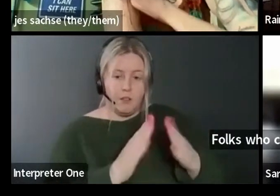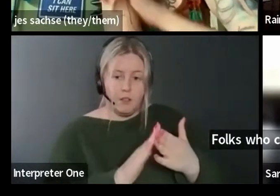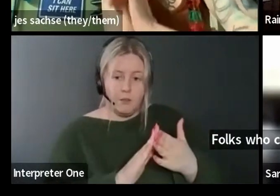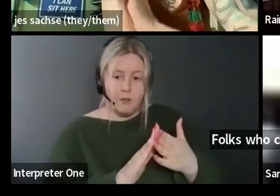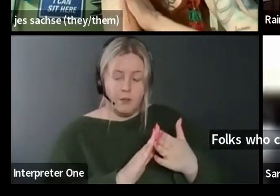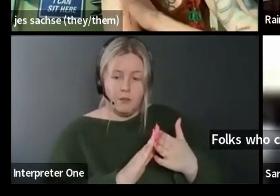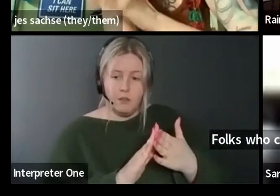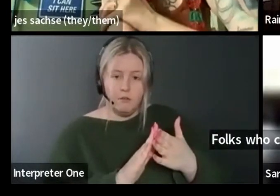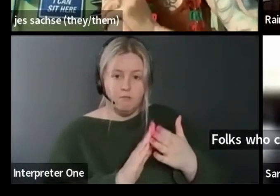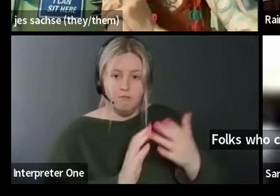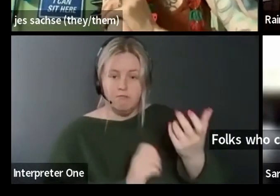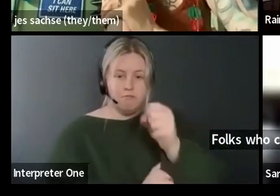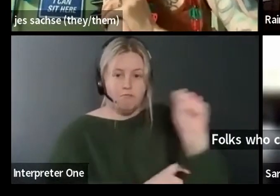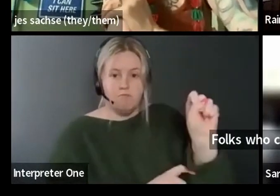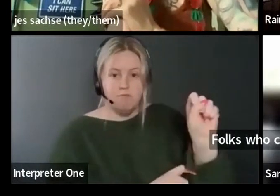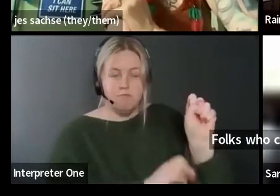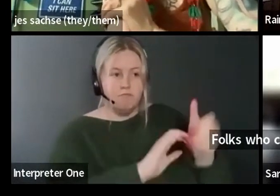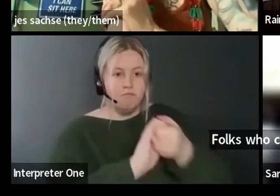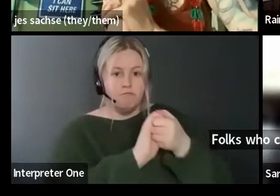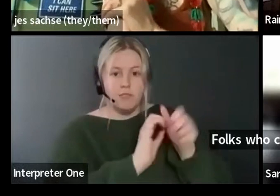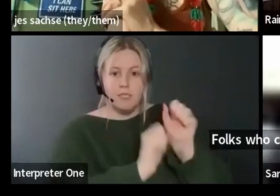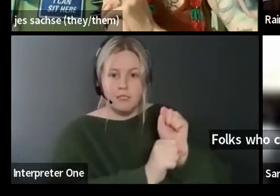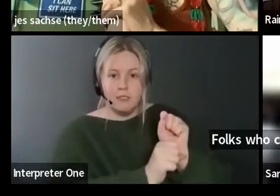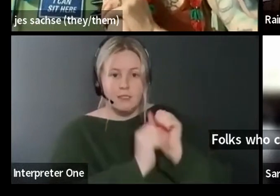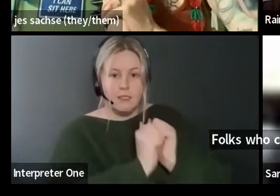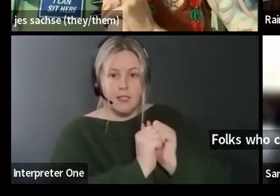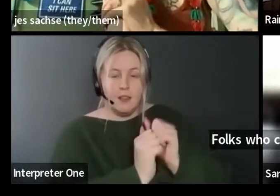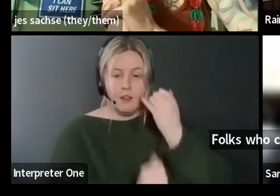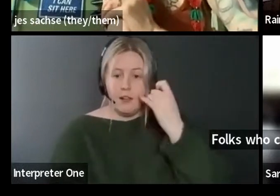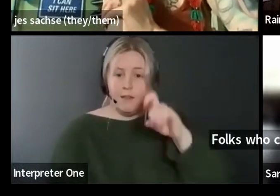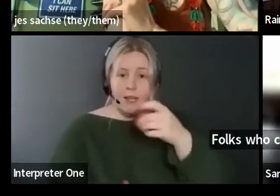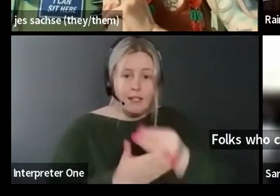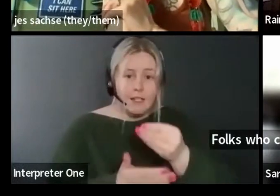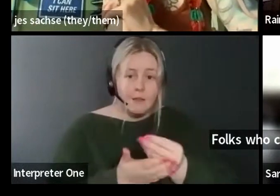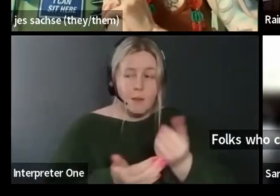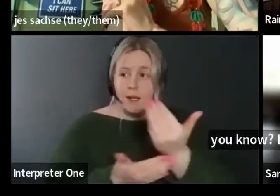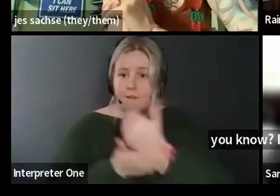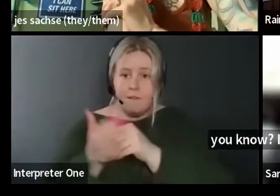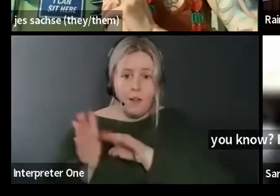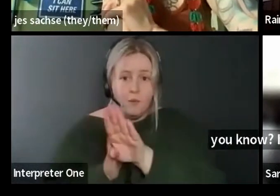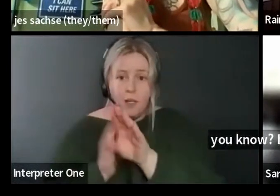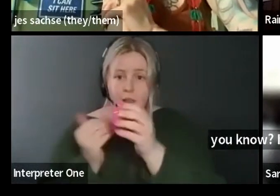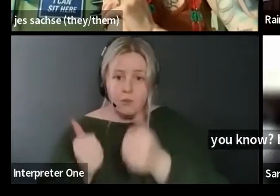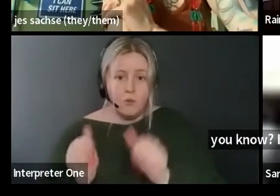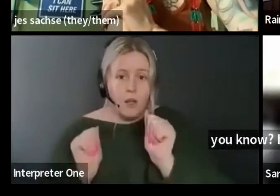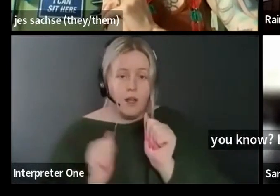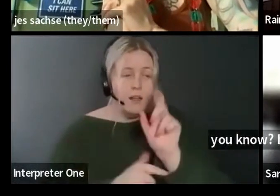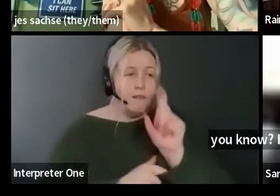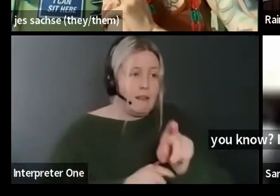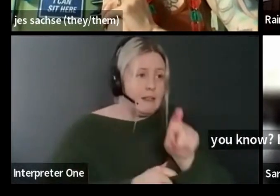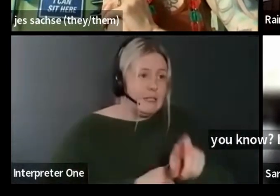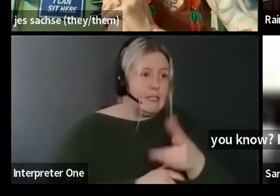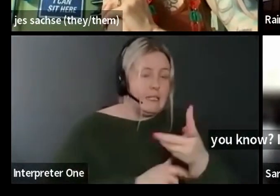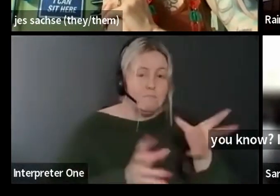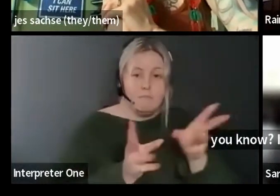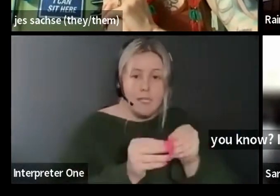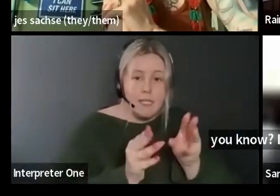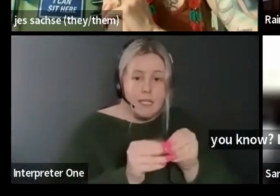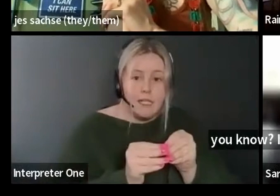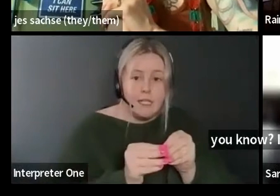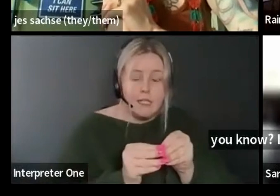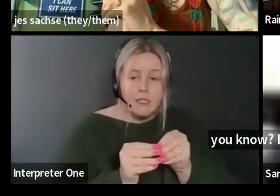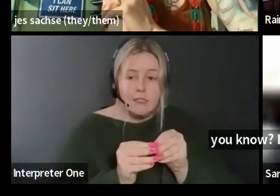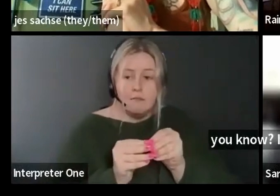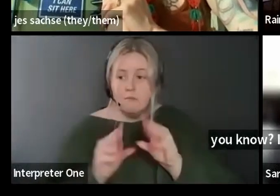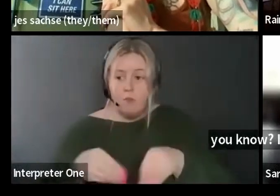be in solidarity with them, you know. If they need money, trying to like raise money for them. If they need to go to a meeting,